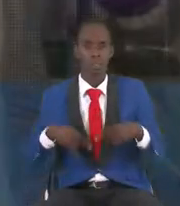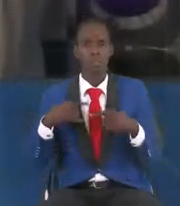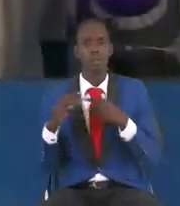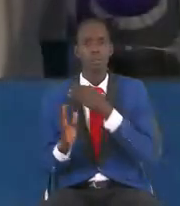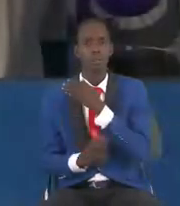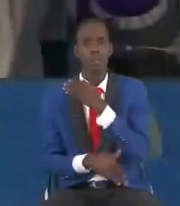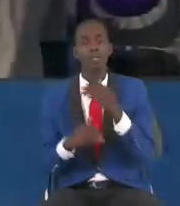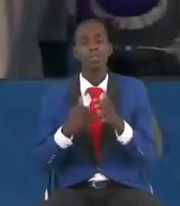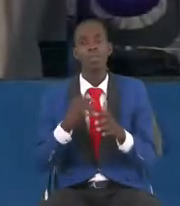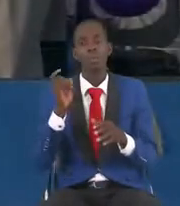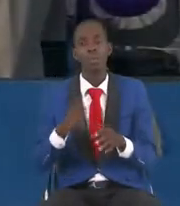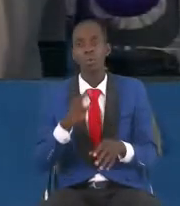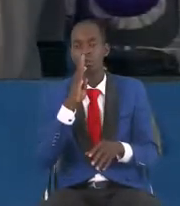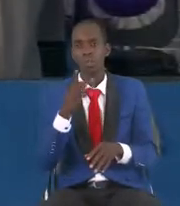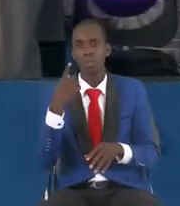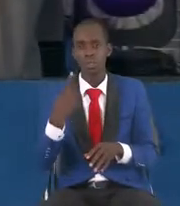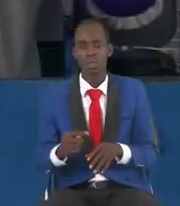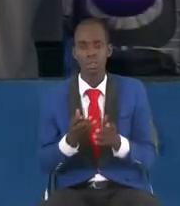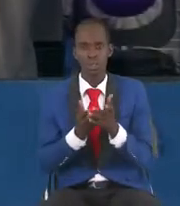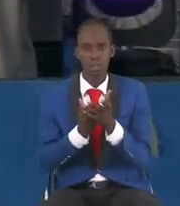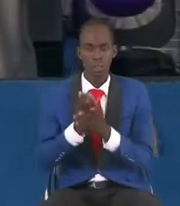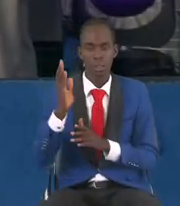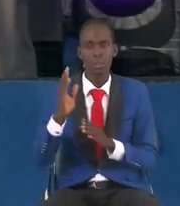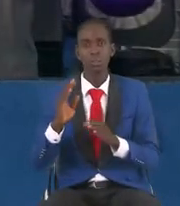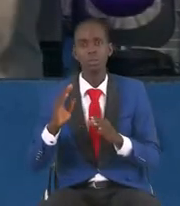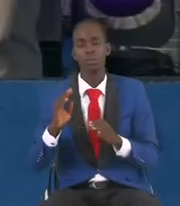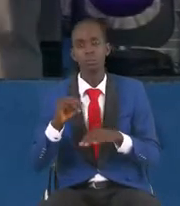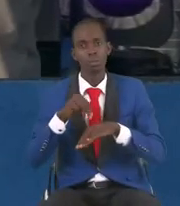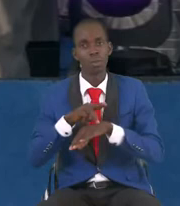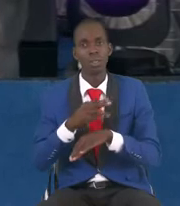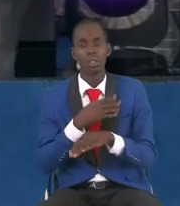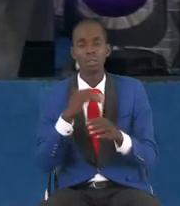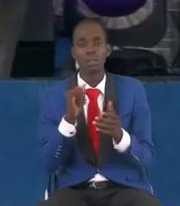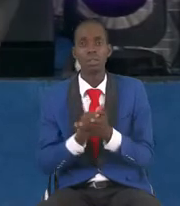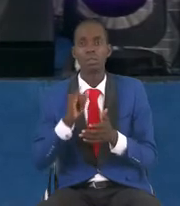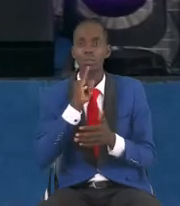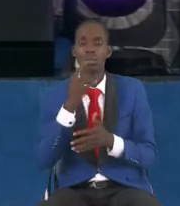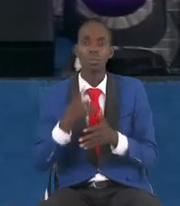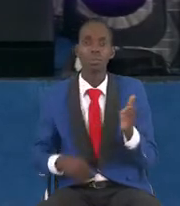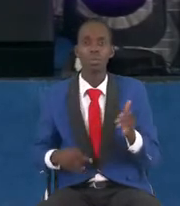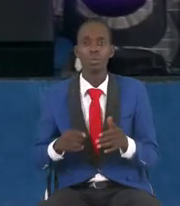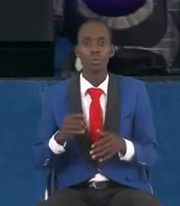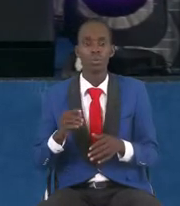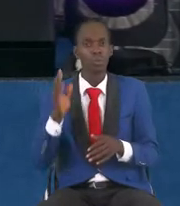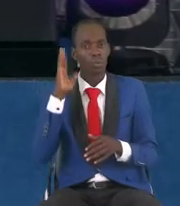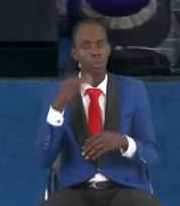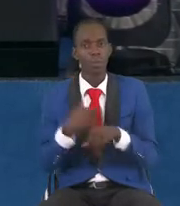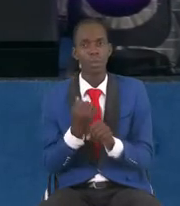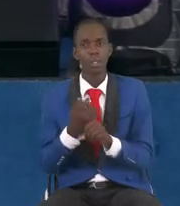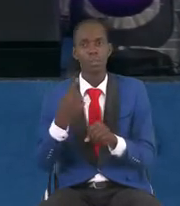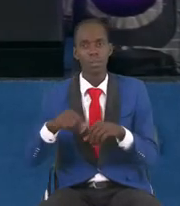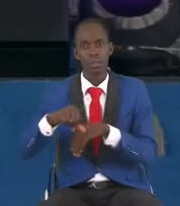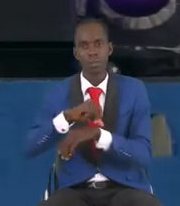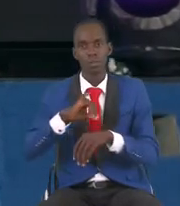the authorized message. And that is what will make your anointing to be